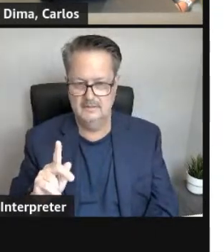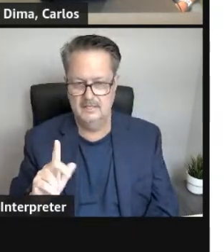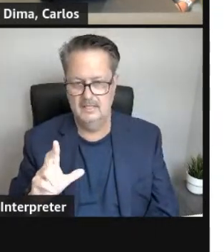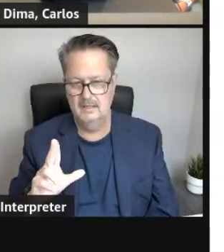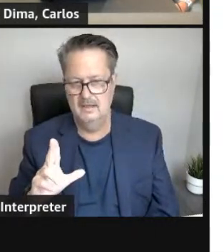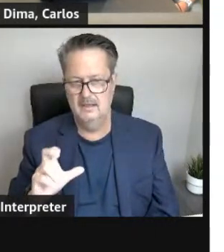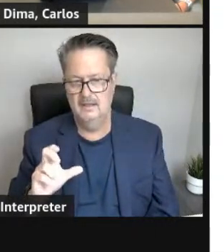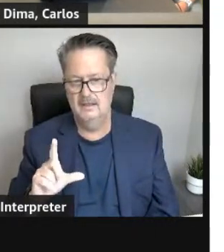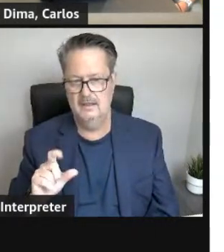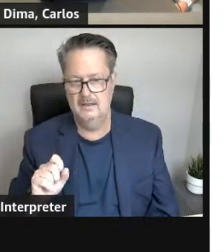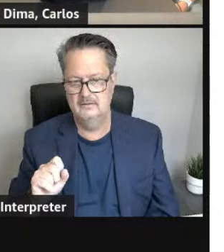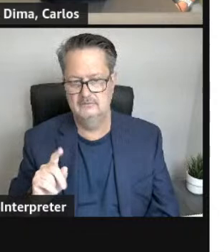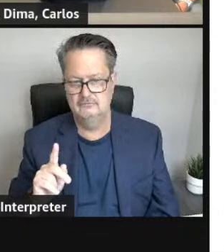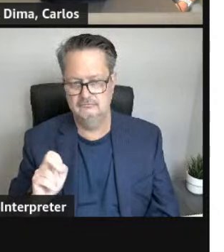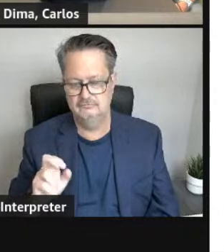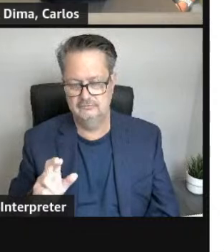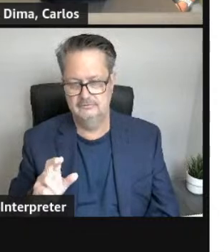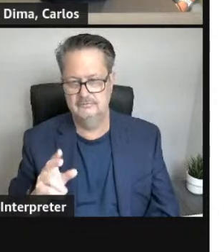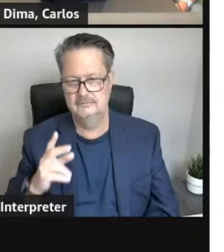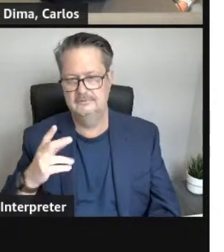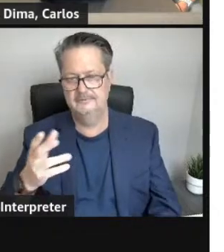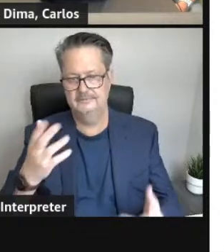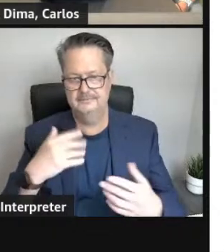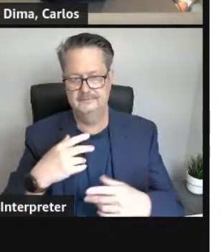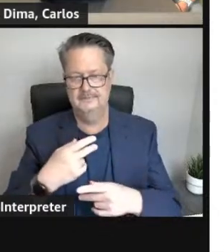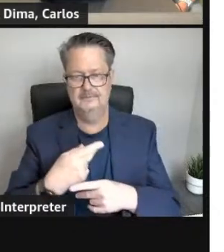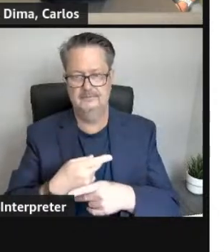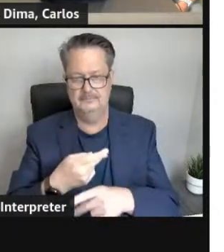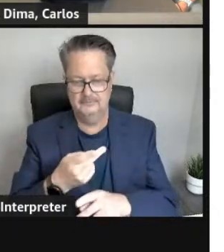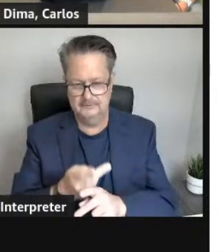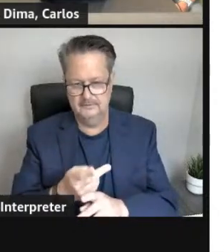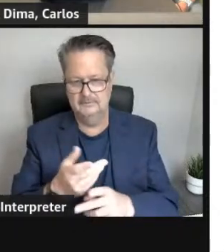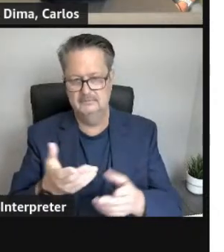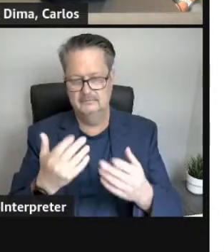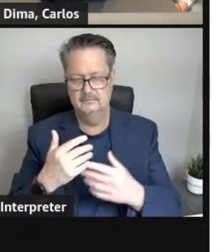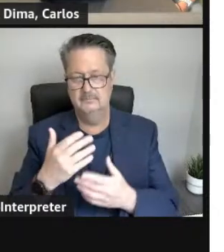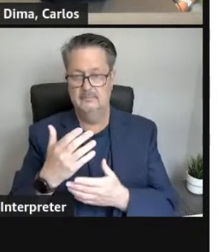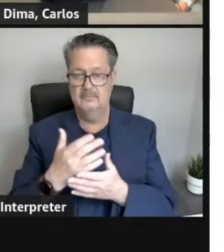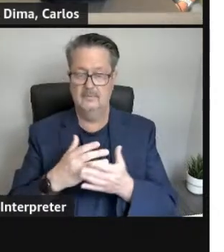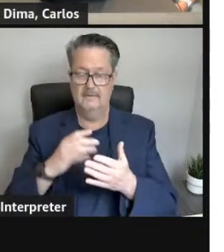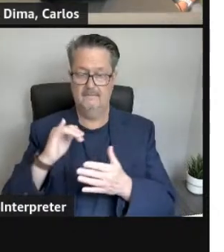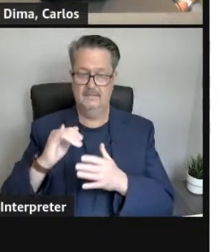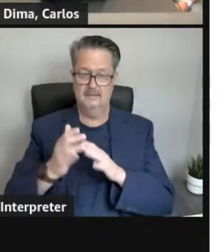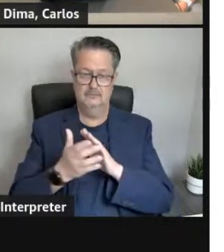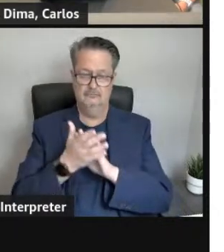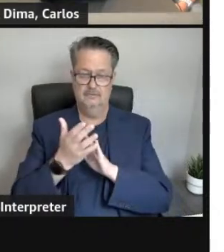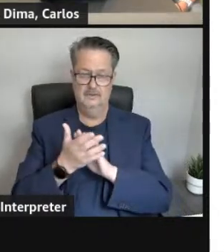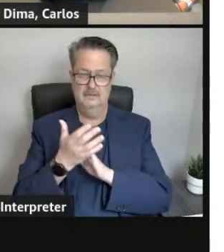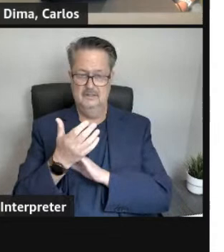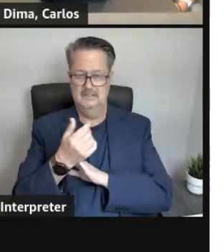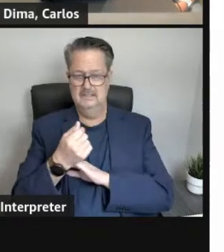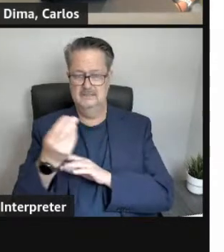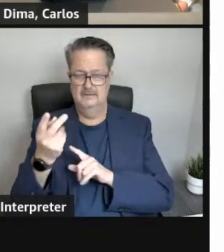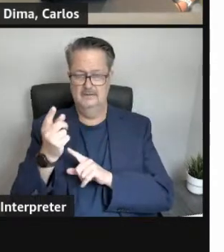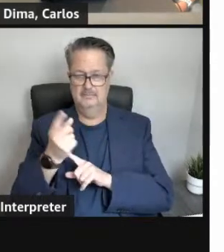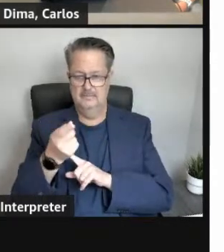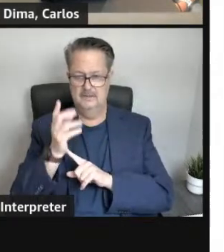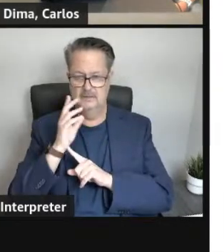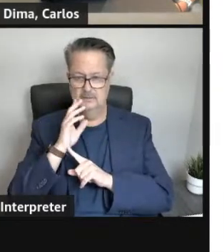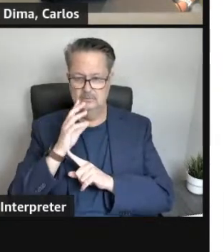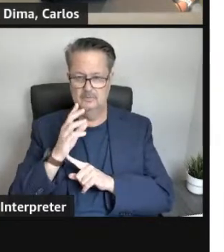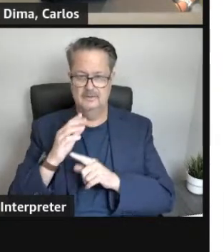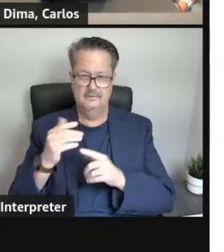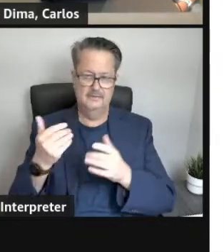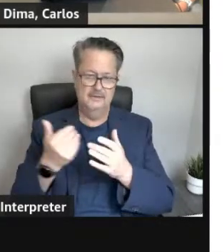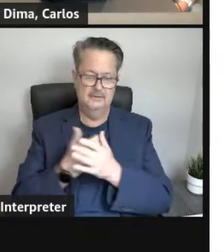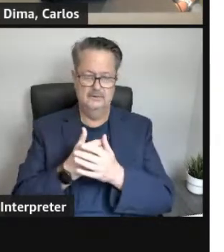step. And then there is the production. And as part of this run, in several minutes, there will be additional environment here